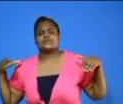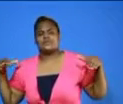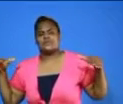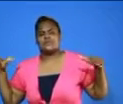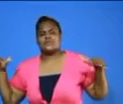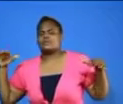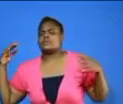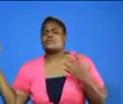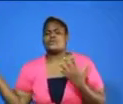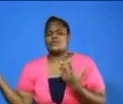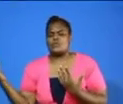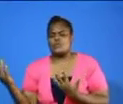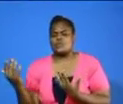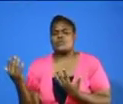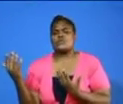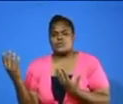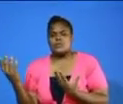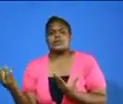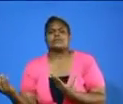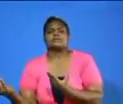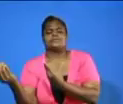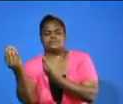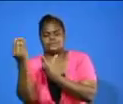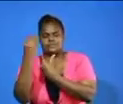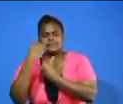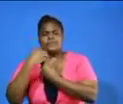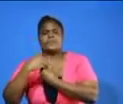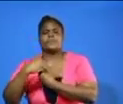angels wait to join us